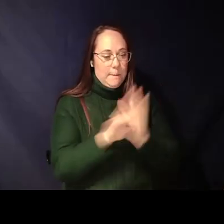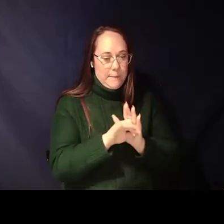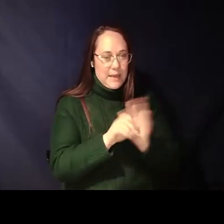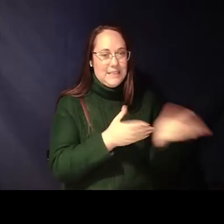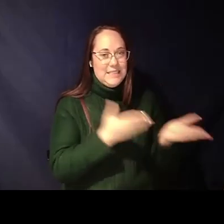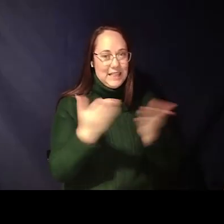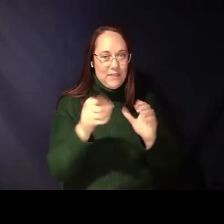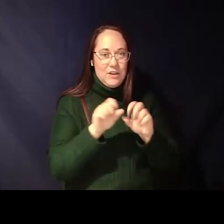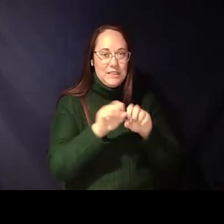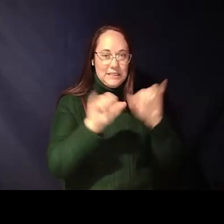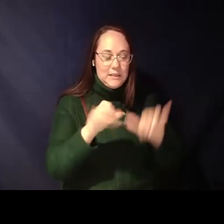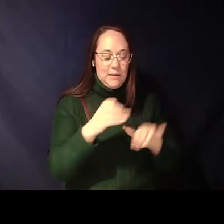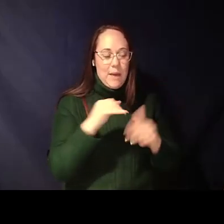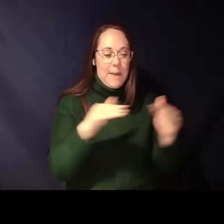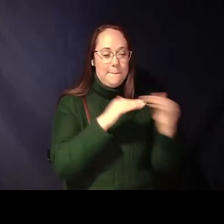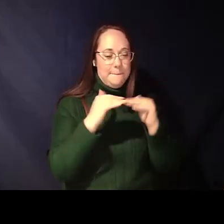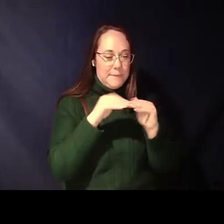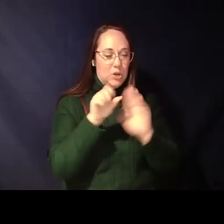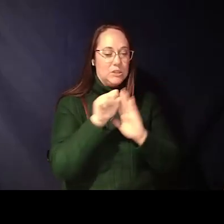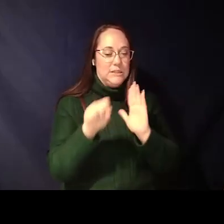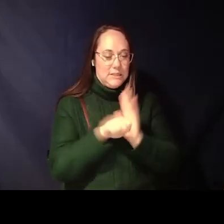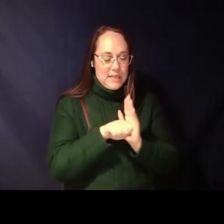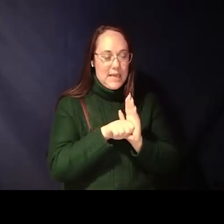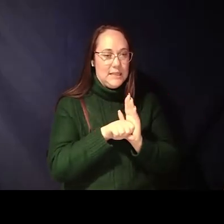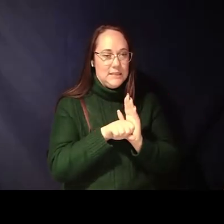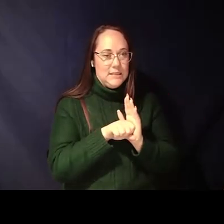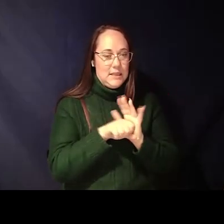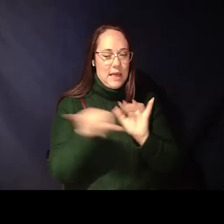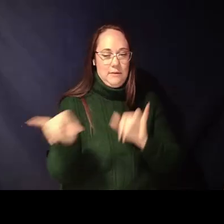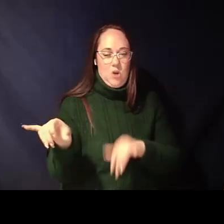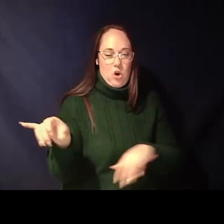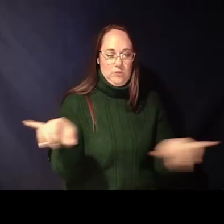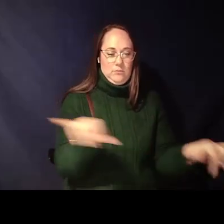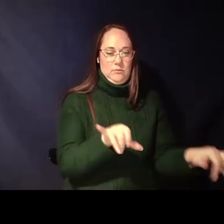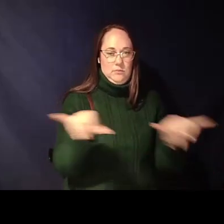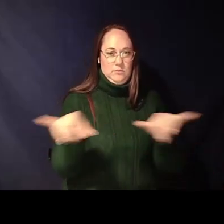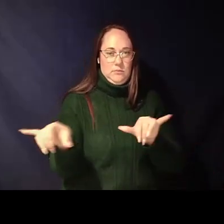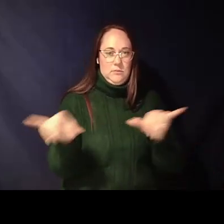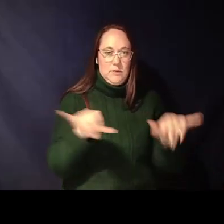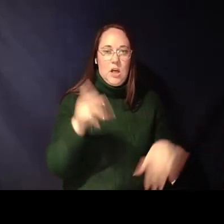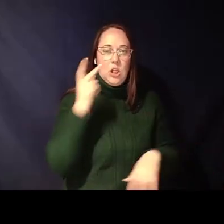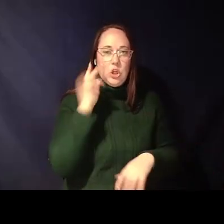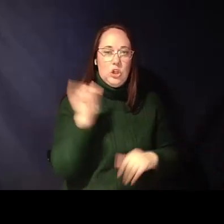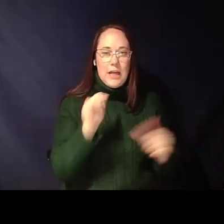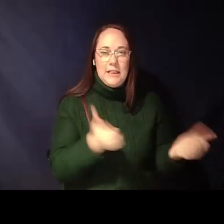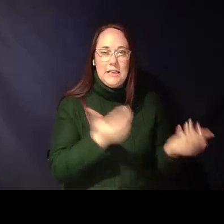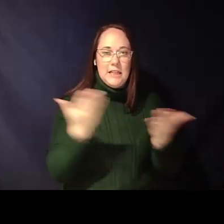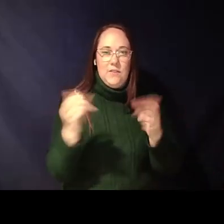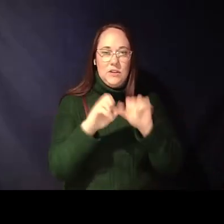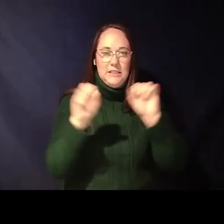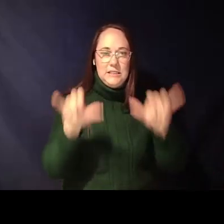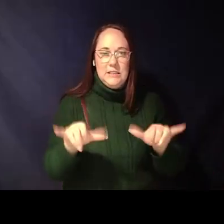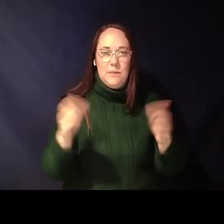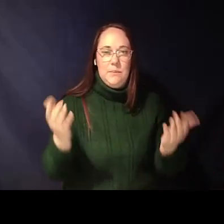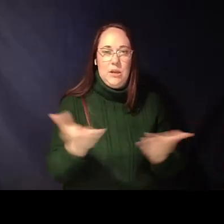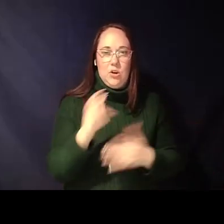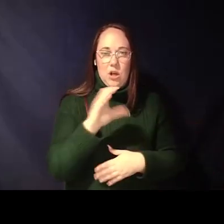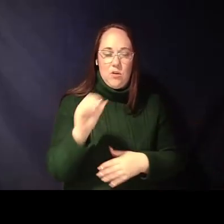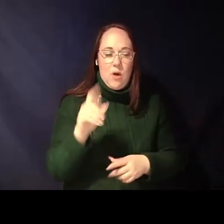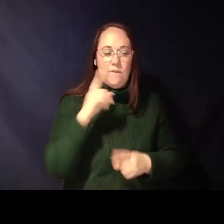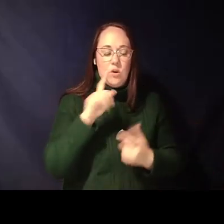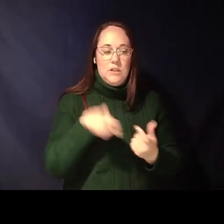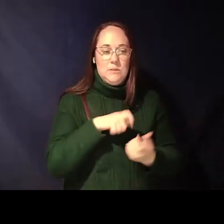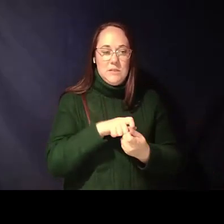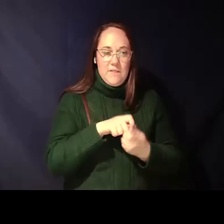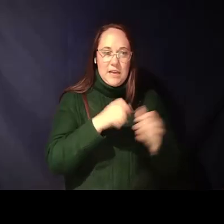peer states that both looked like the delivery system in Colorado, particularly for those individual service